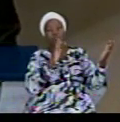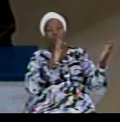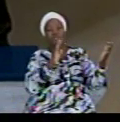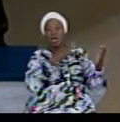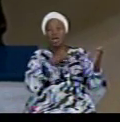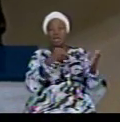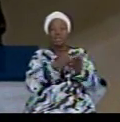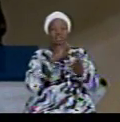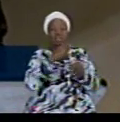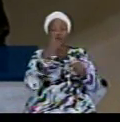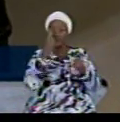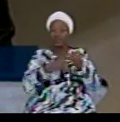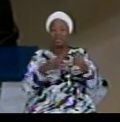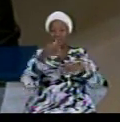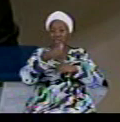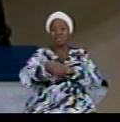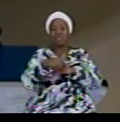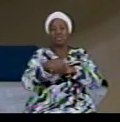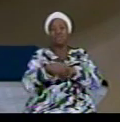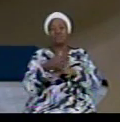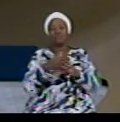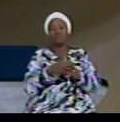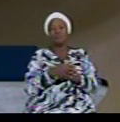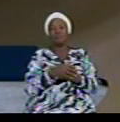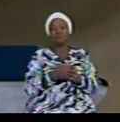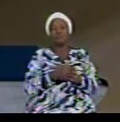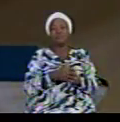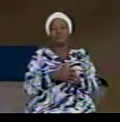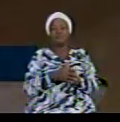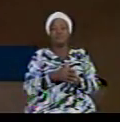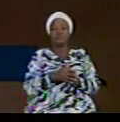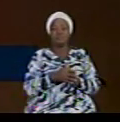And it is the final night, and